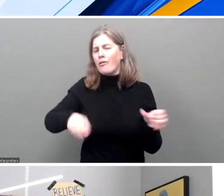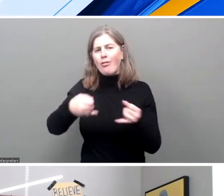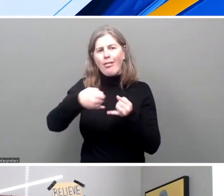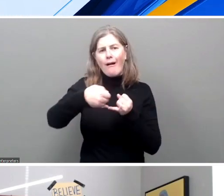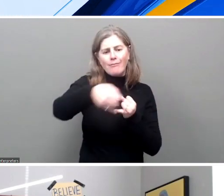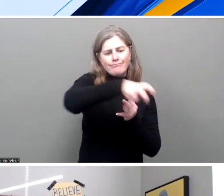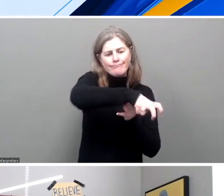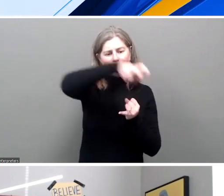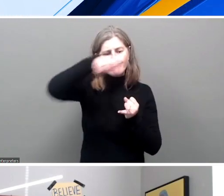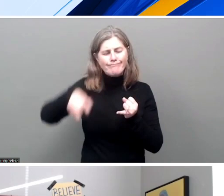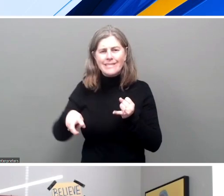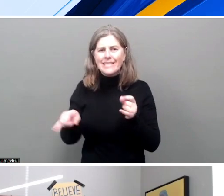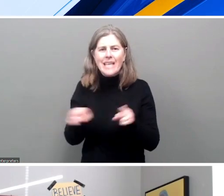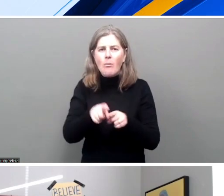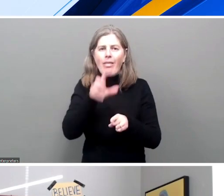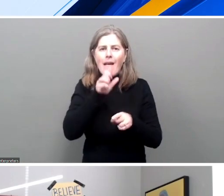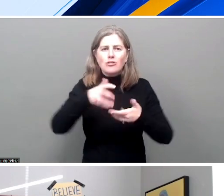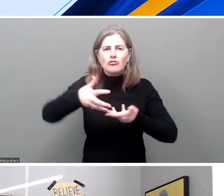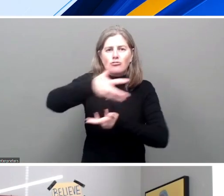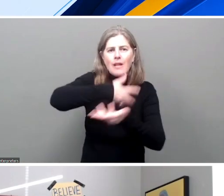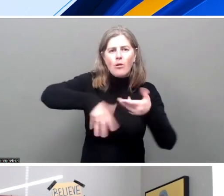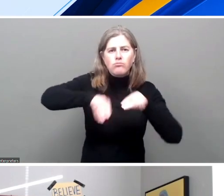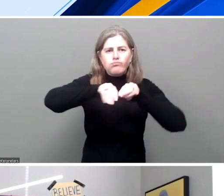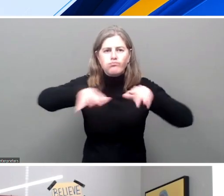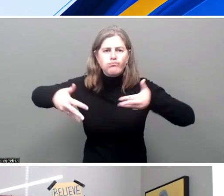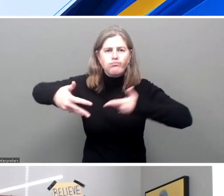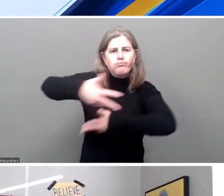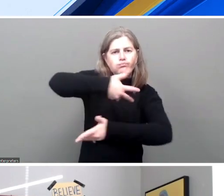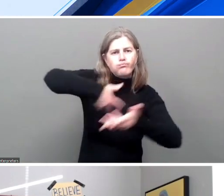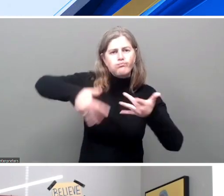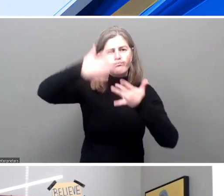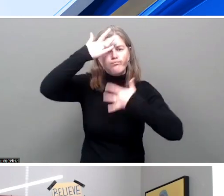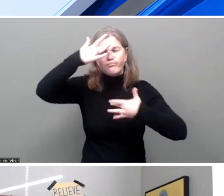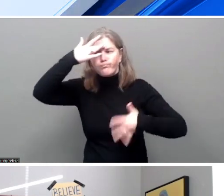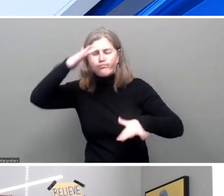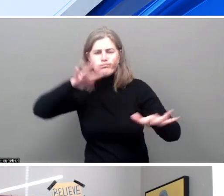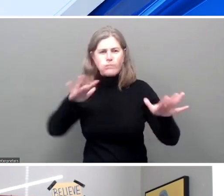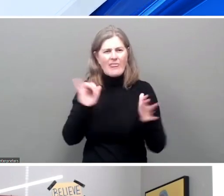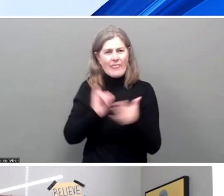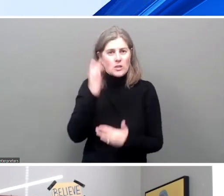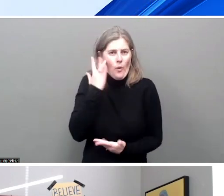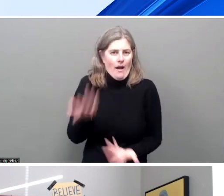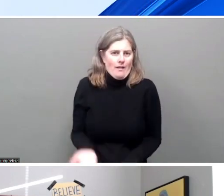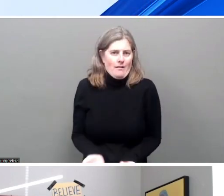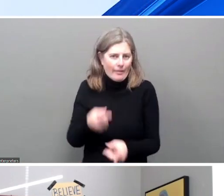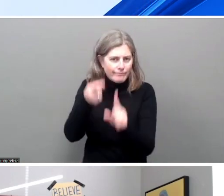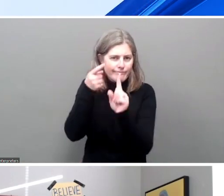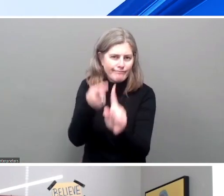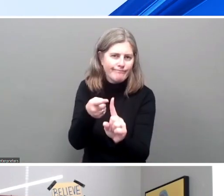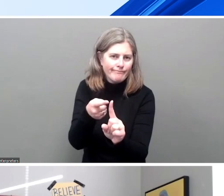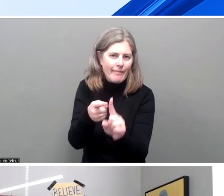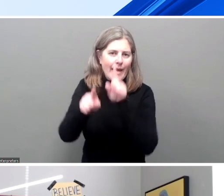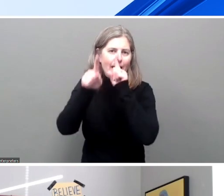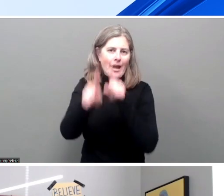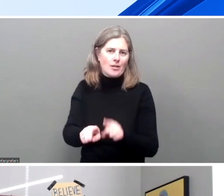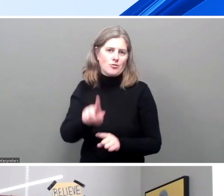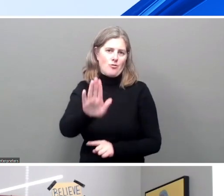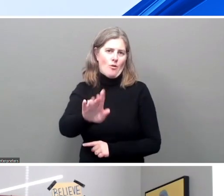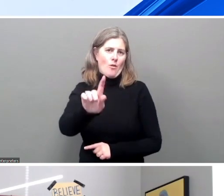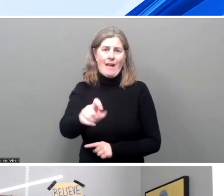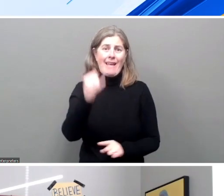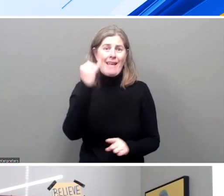same with age groups. They interact, they spread COVID, they get disease. And so that's why. That's really the answer to your question. If they